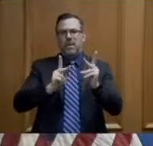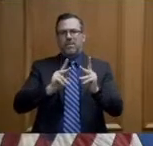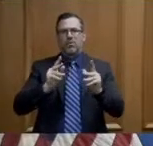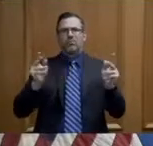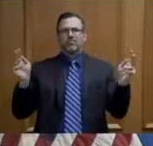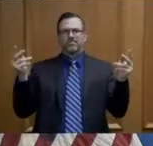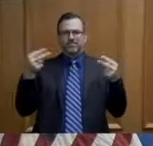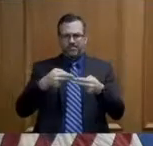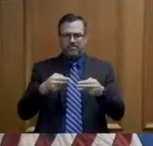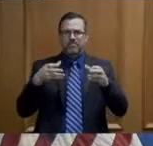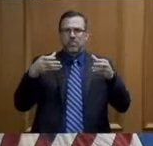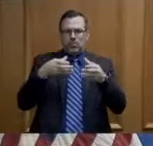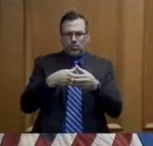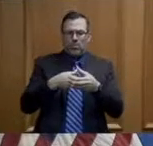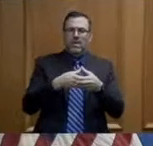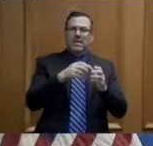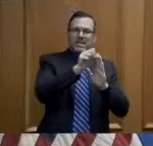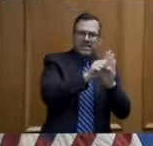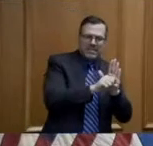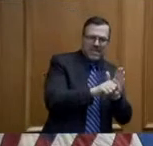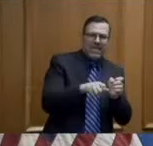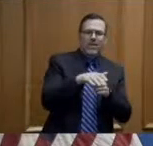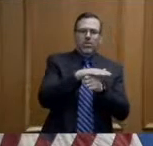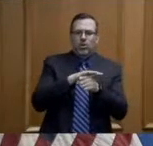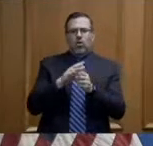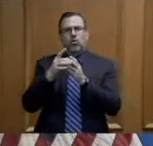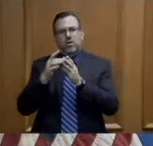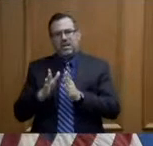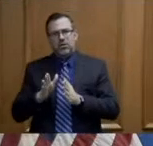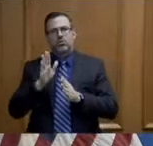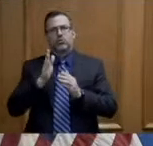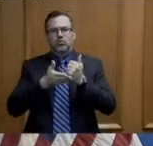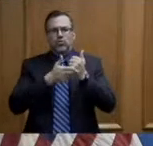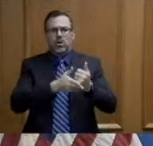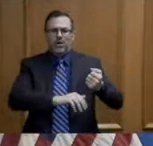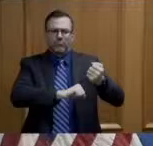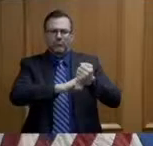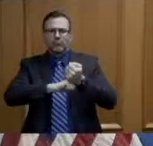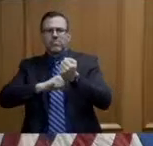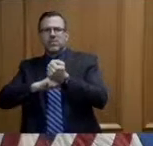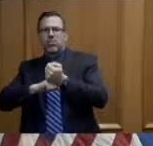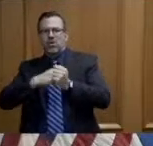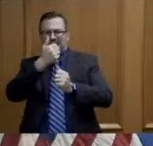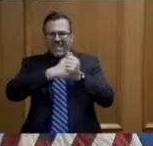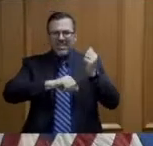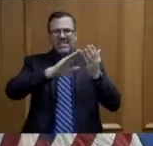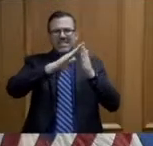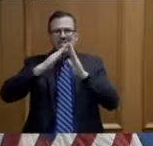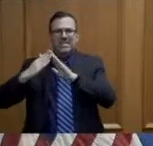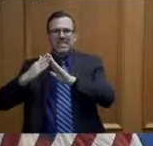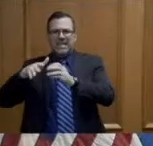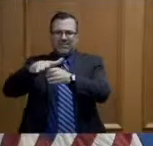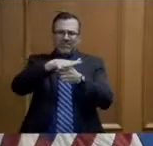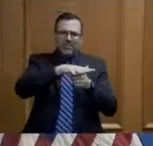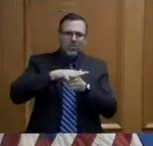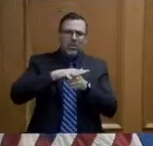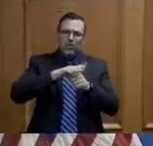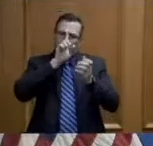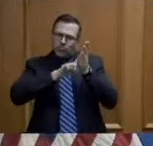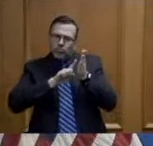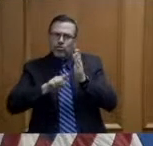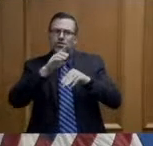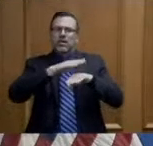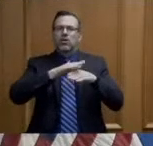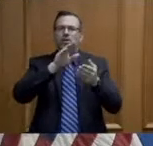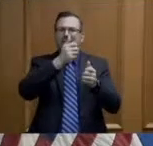state and local leaders to support communities as we work together to check on our kids after extended